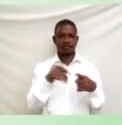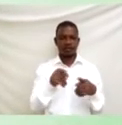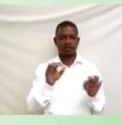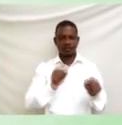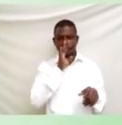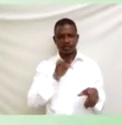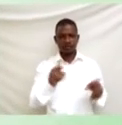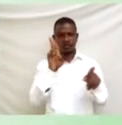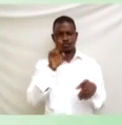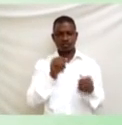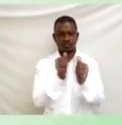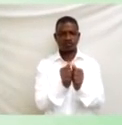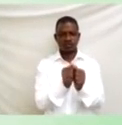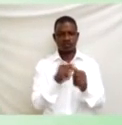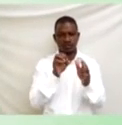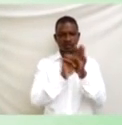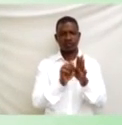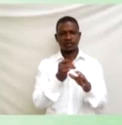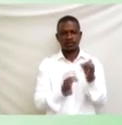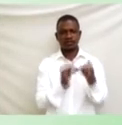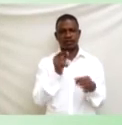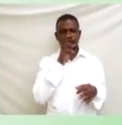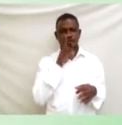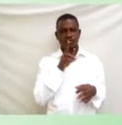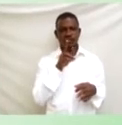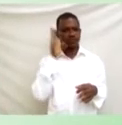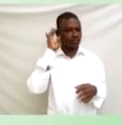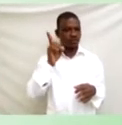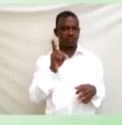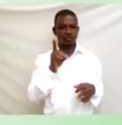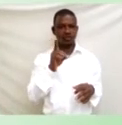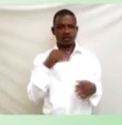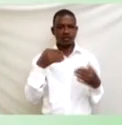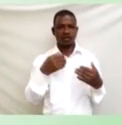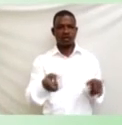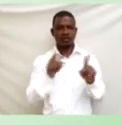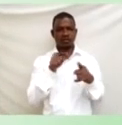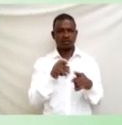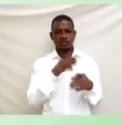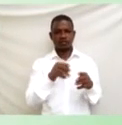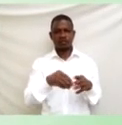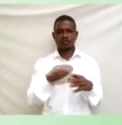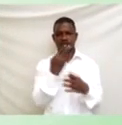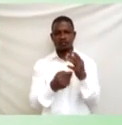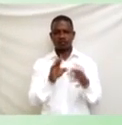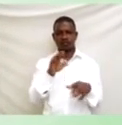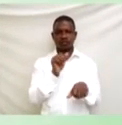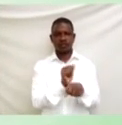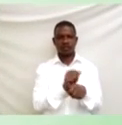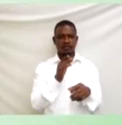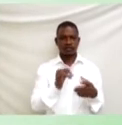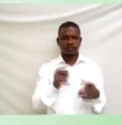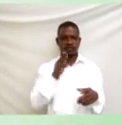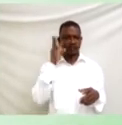7. Should and happen can be used together. Example, if you